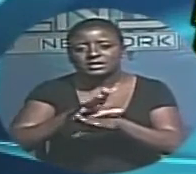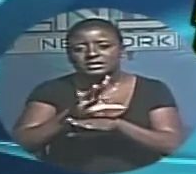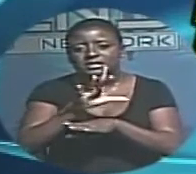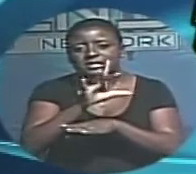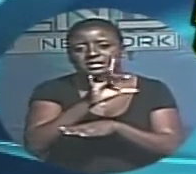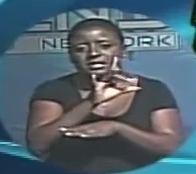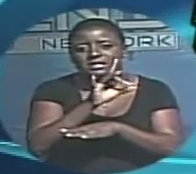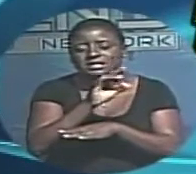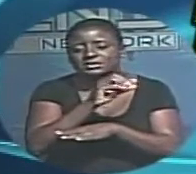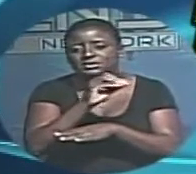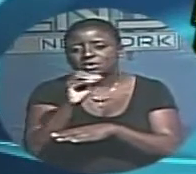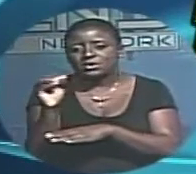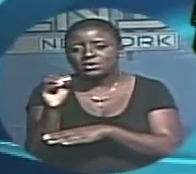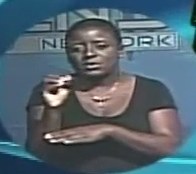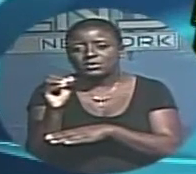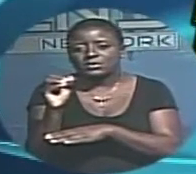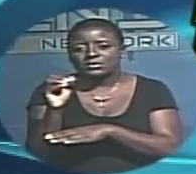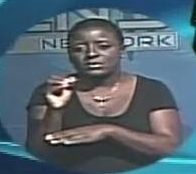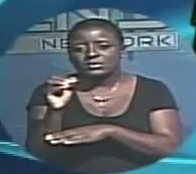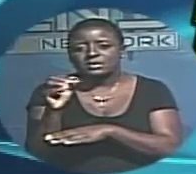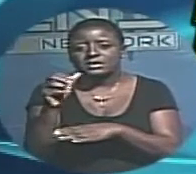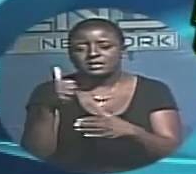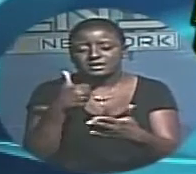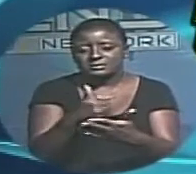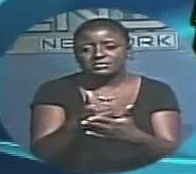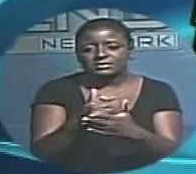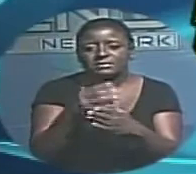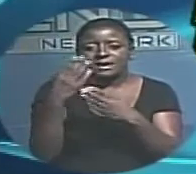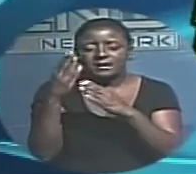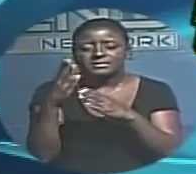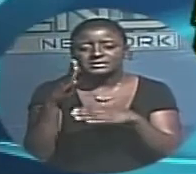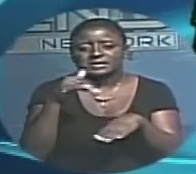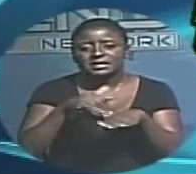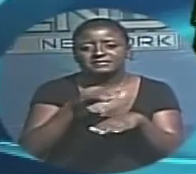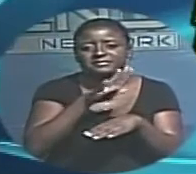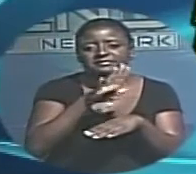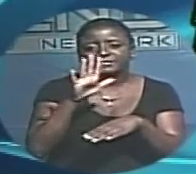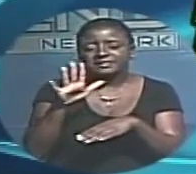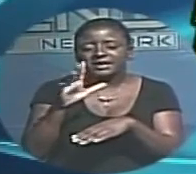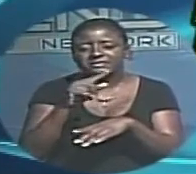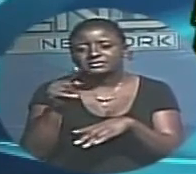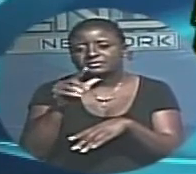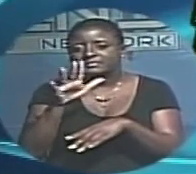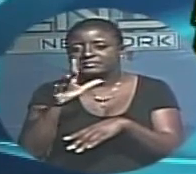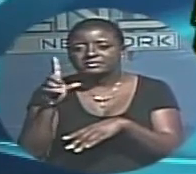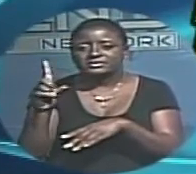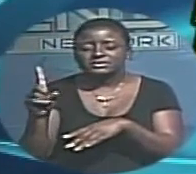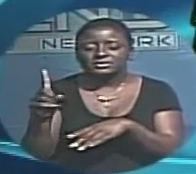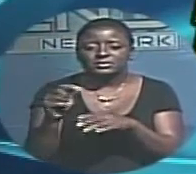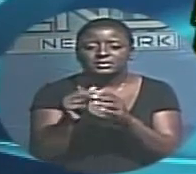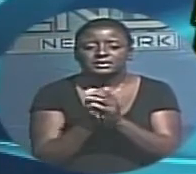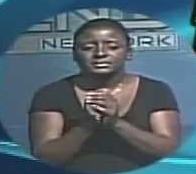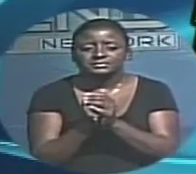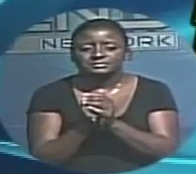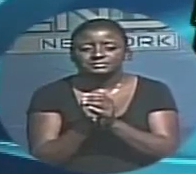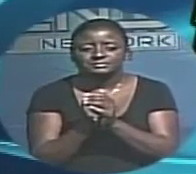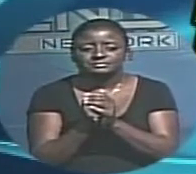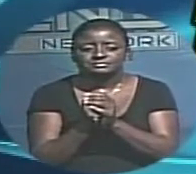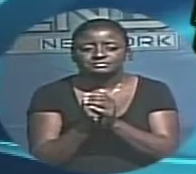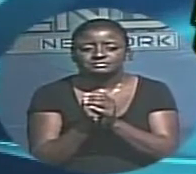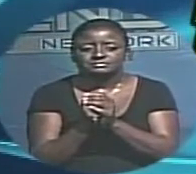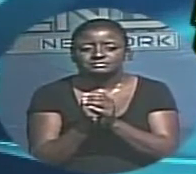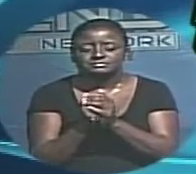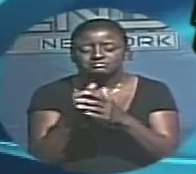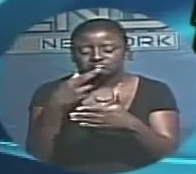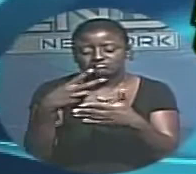up 39-31. That approached the Bahamas at 55-51 with 1:17 of the third quarter. Isaac St. Rose made two free throws to end the first 30